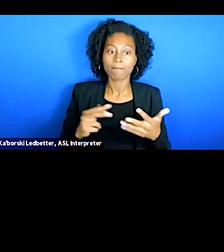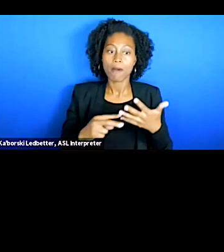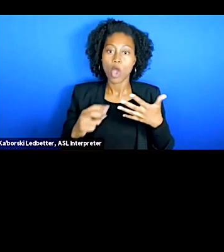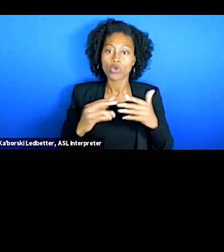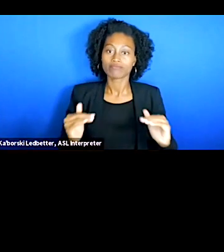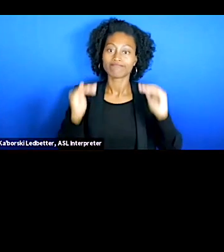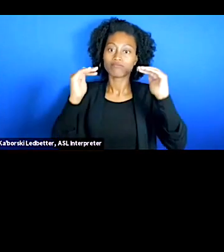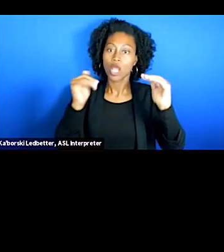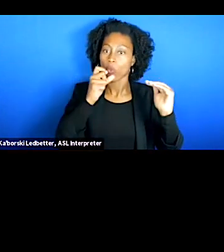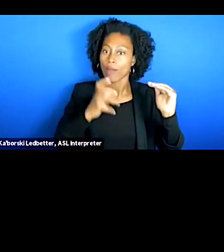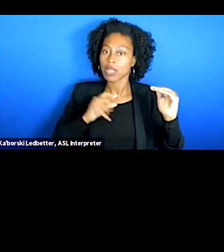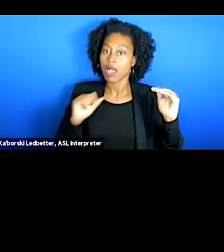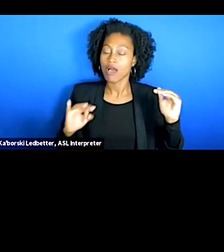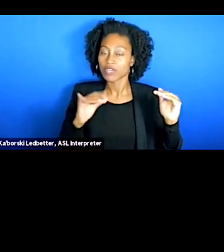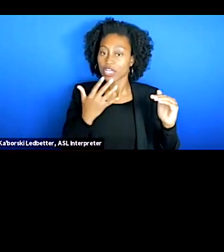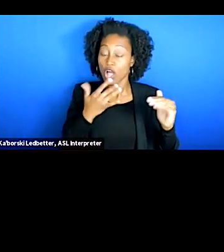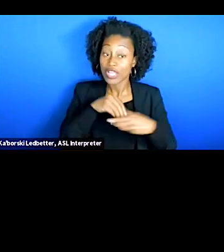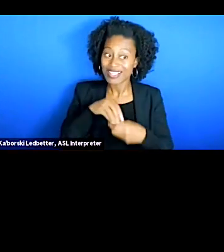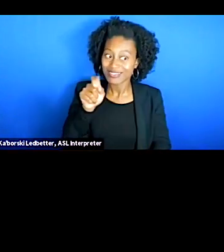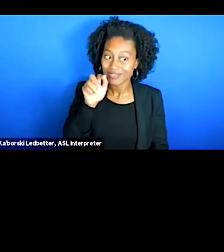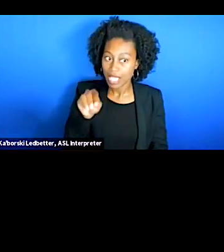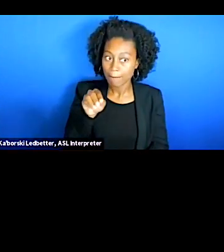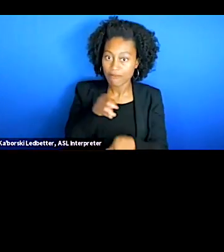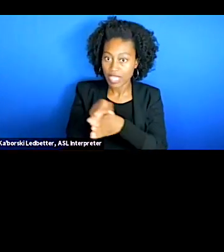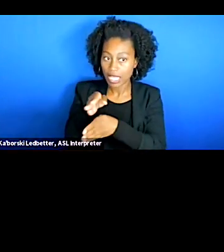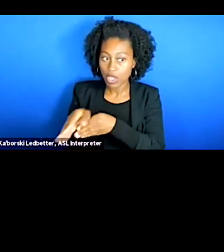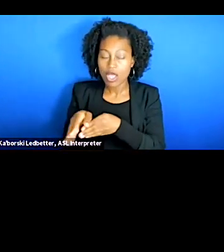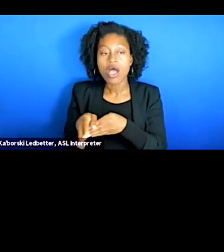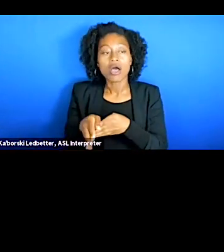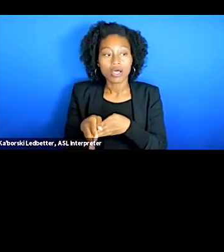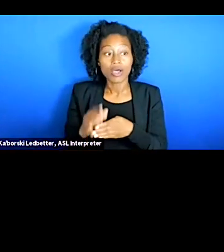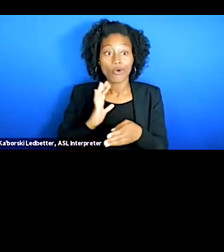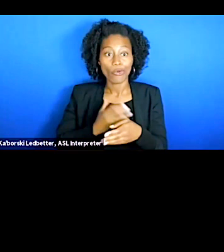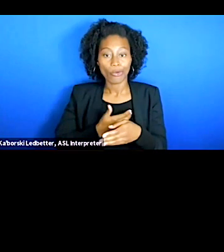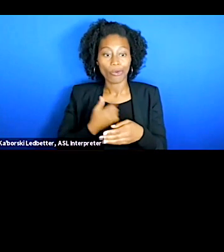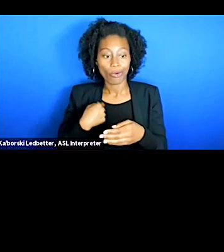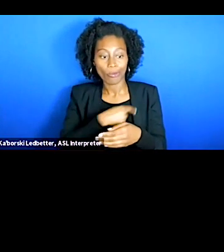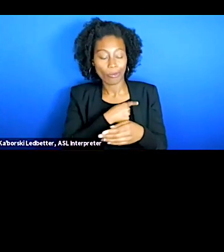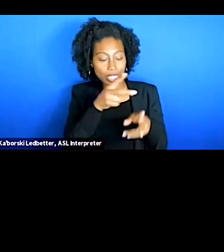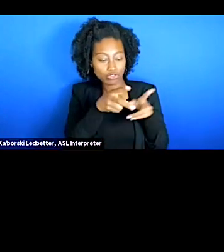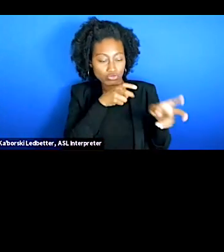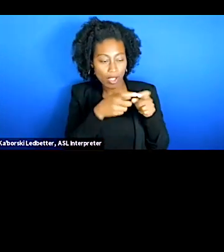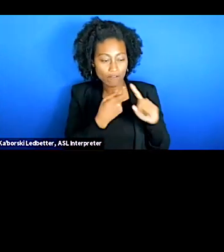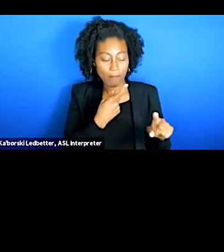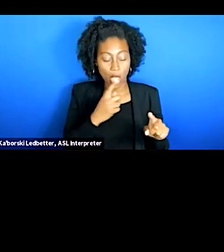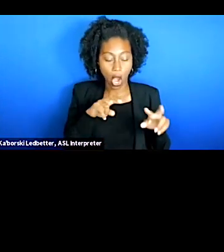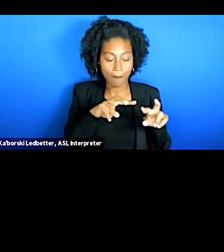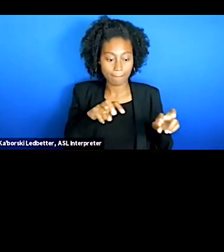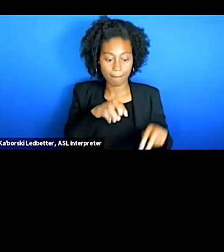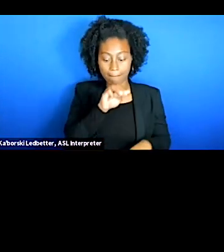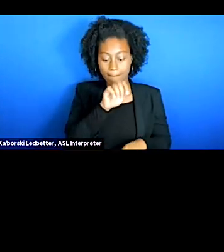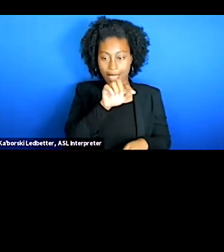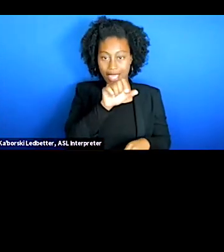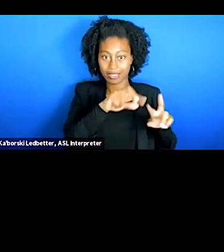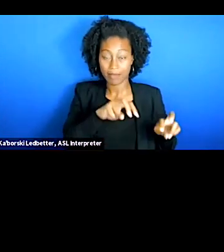STEM, drawing information directly from the metasynthesis. In February 2009, I presented the